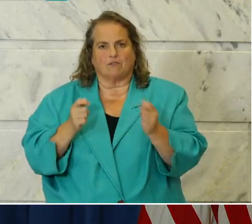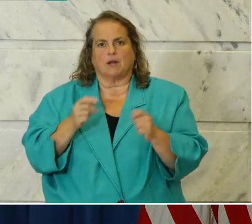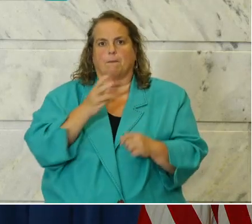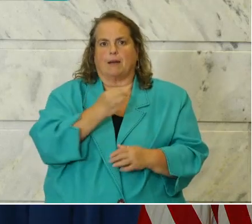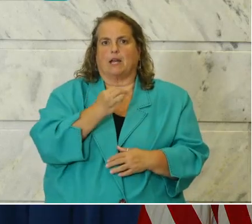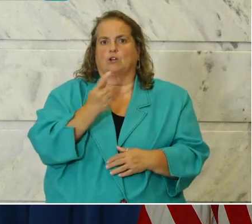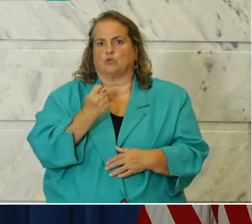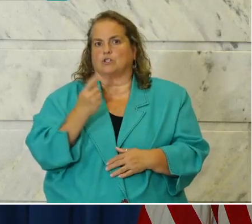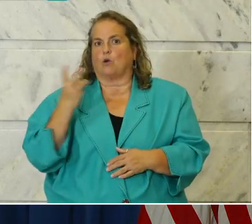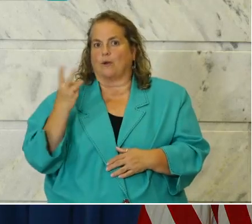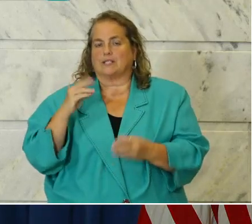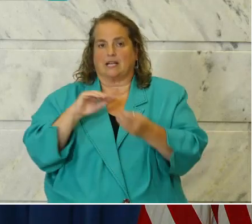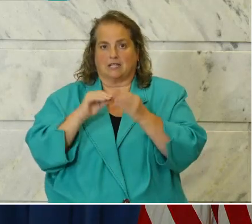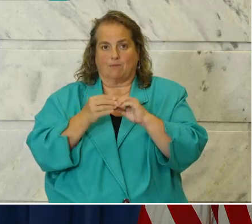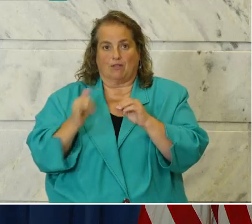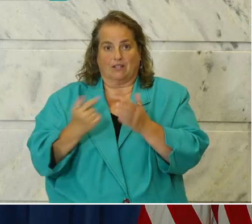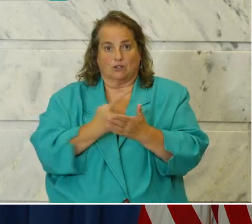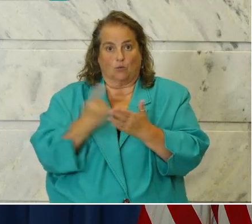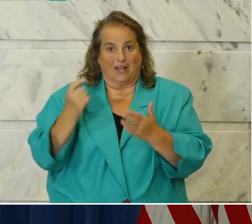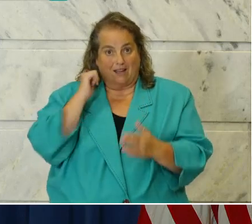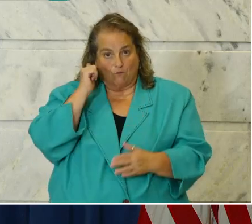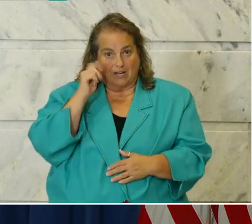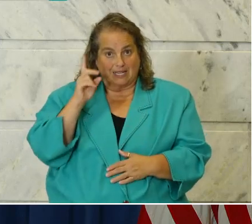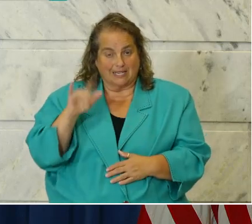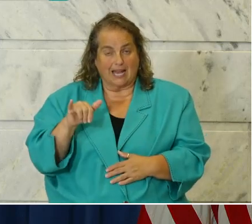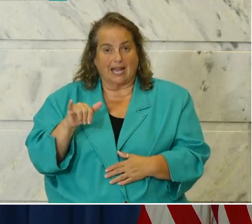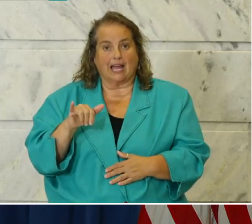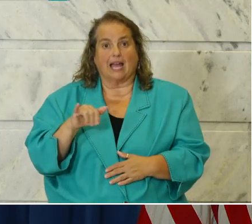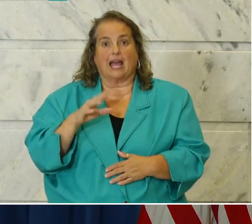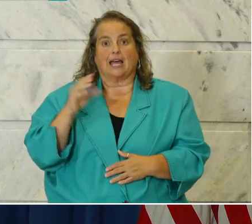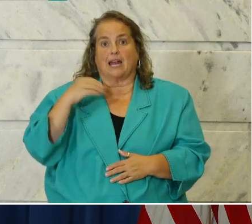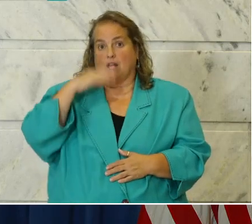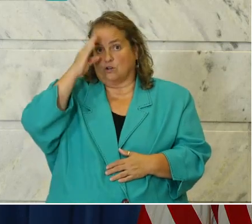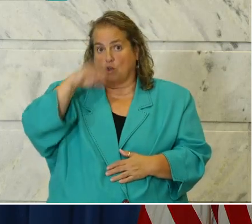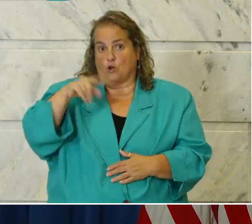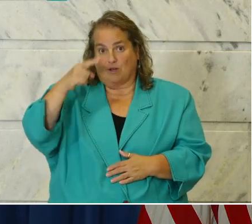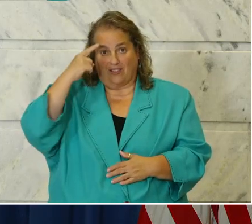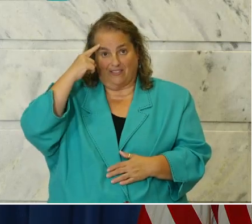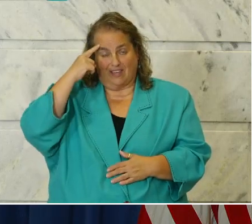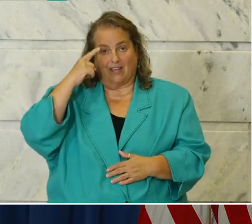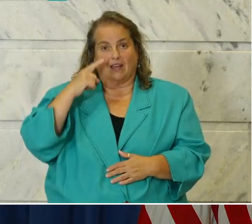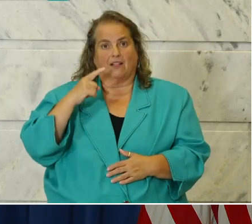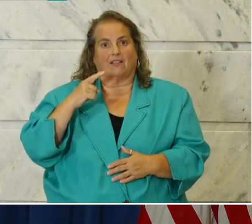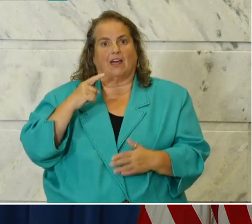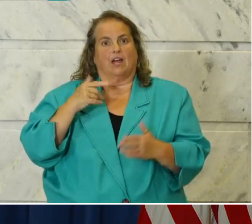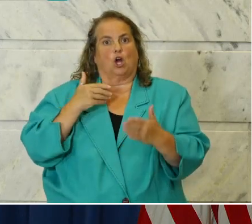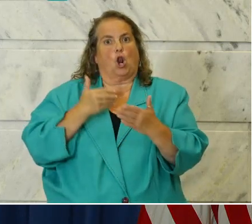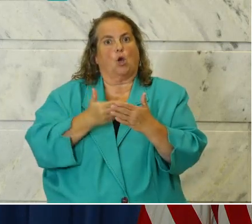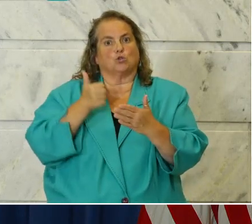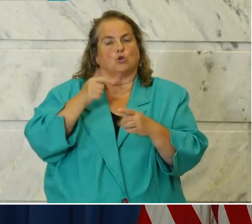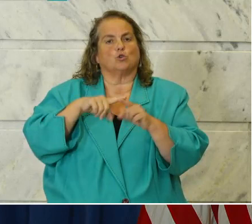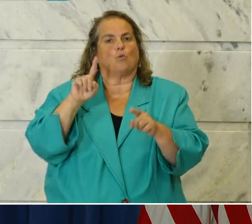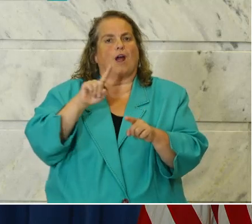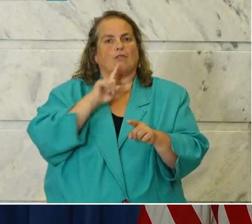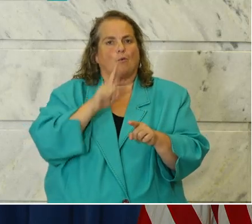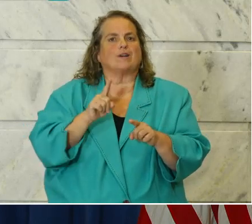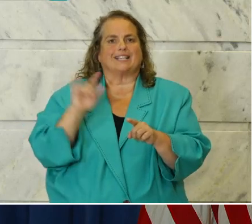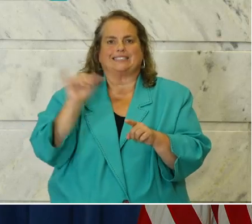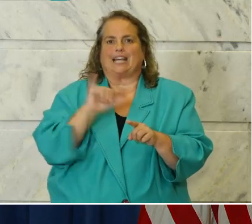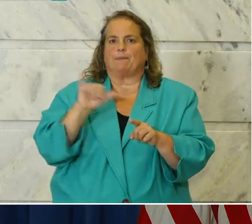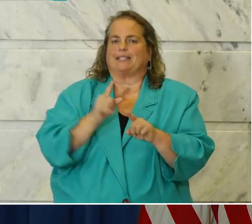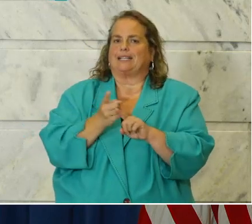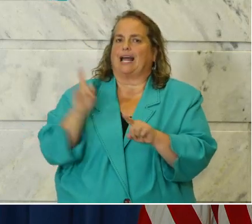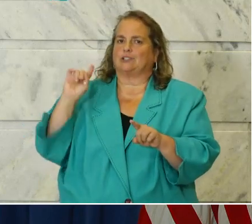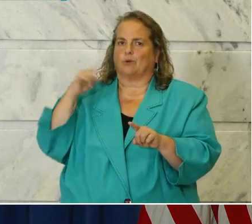Wednesday numbers of this week each day. I know that we think that they are closer to where they were last week, but even that right now